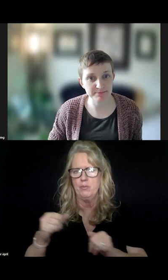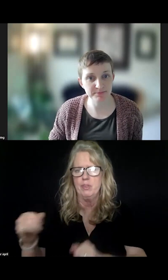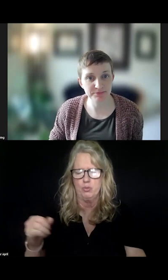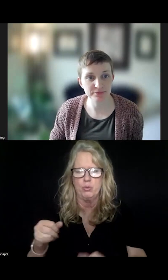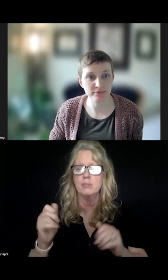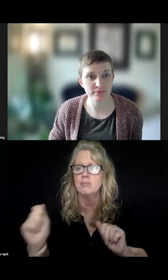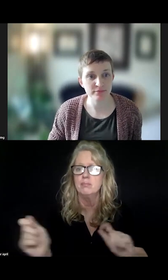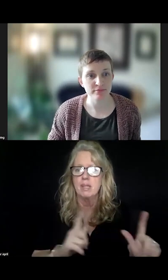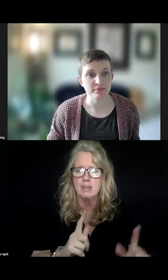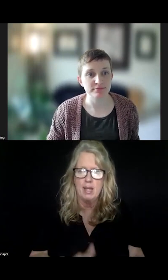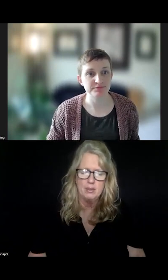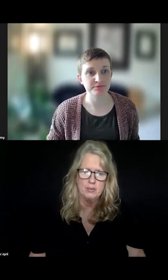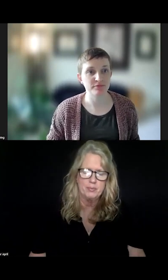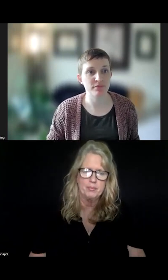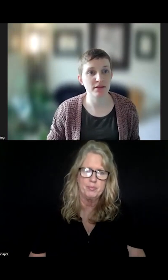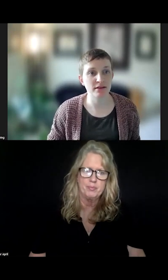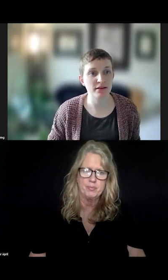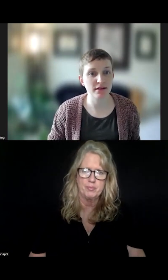slide.